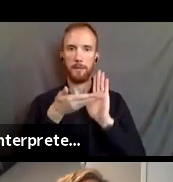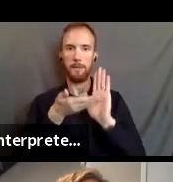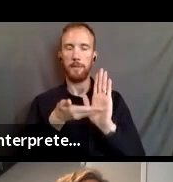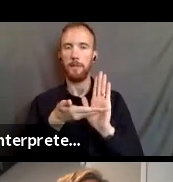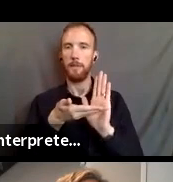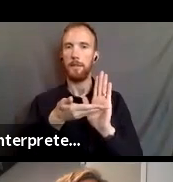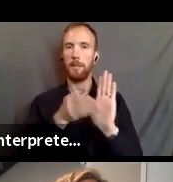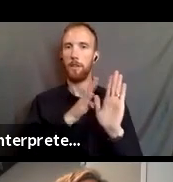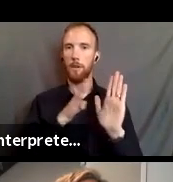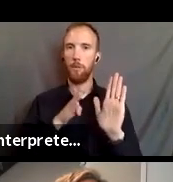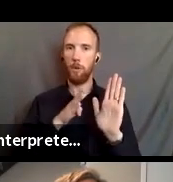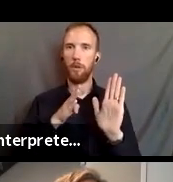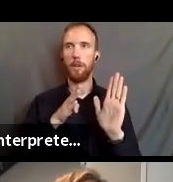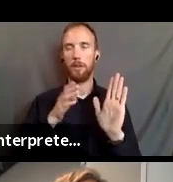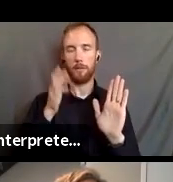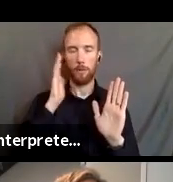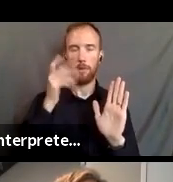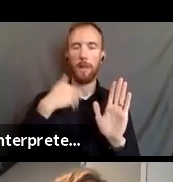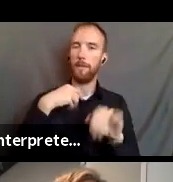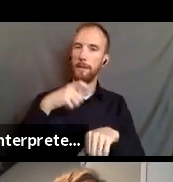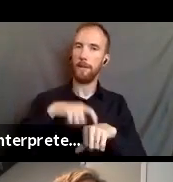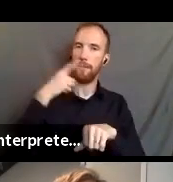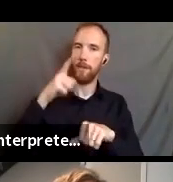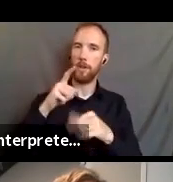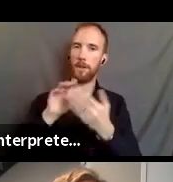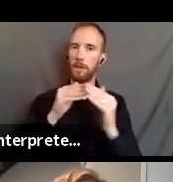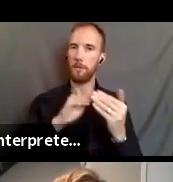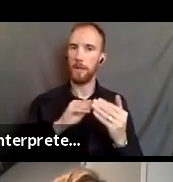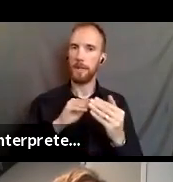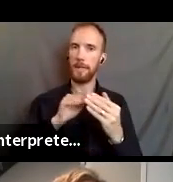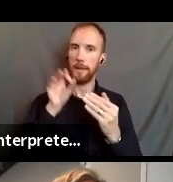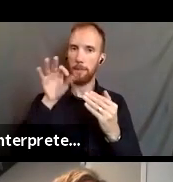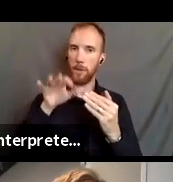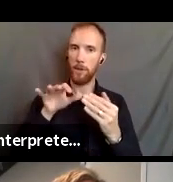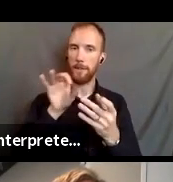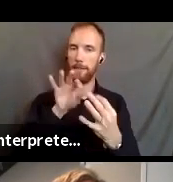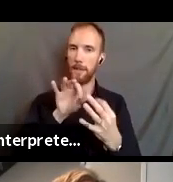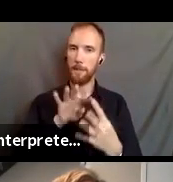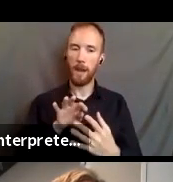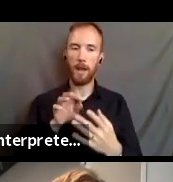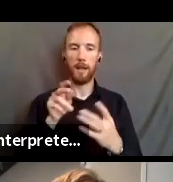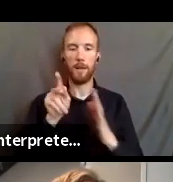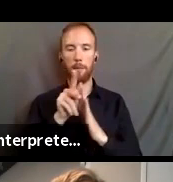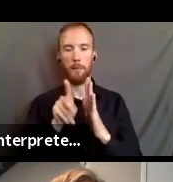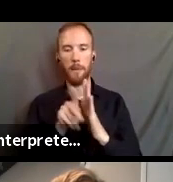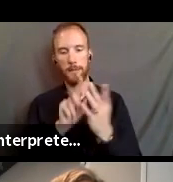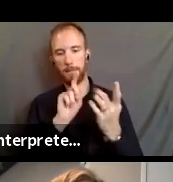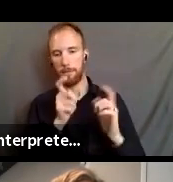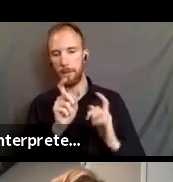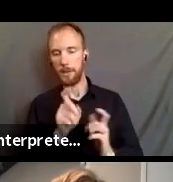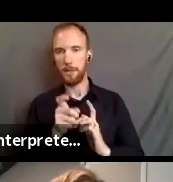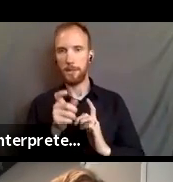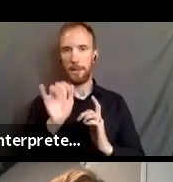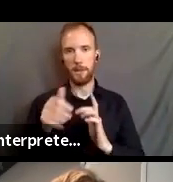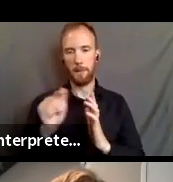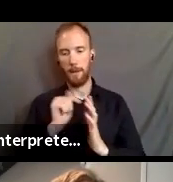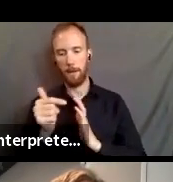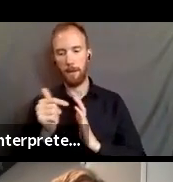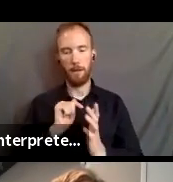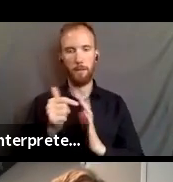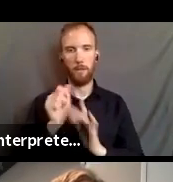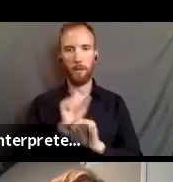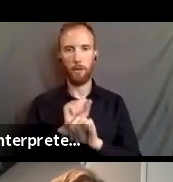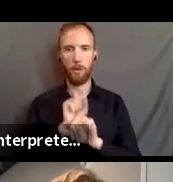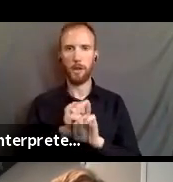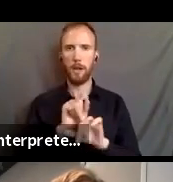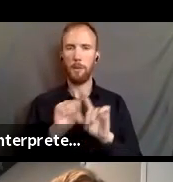for community input of course for a policy and policy revision and back and forth um but that that will be able to happen prior to the next time that